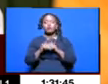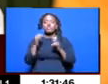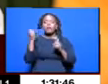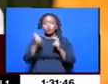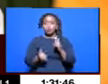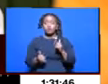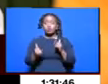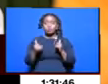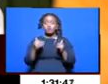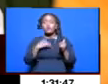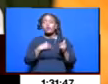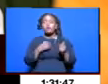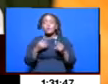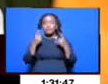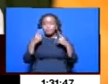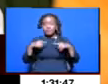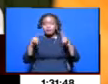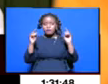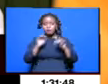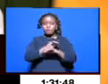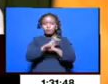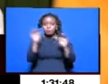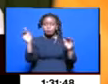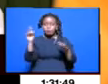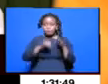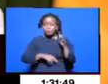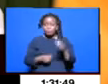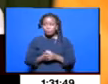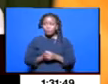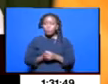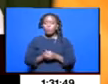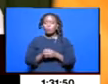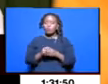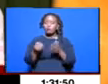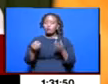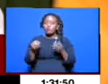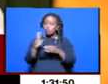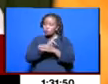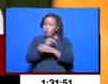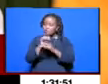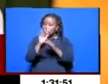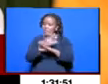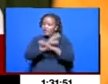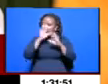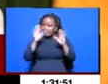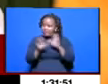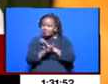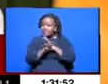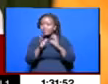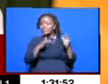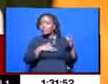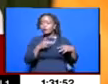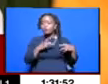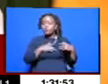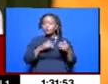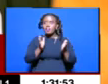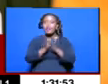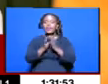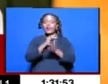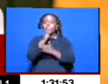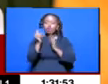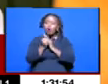have stated that taking everything into consideration, all the stages, all the